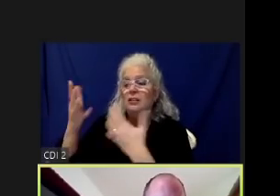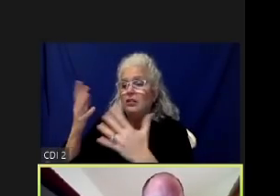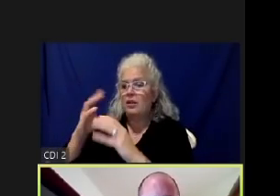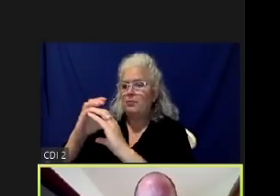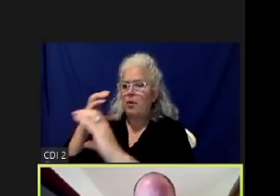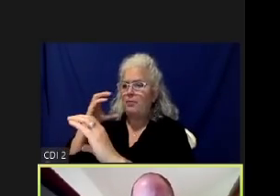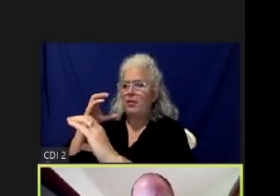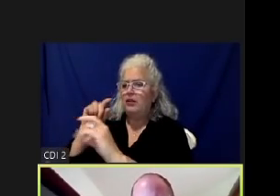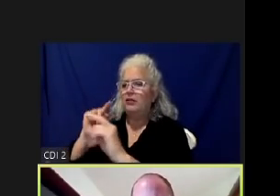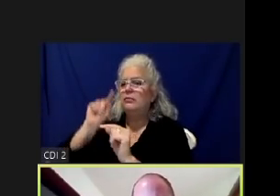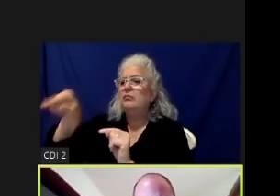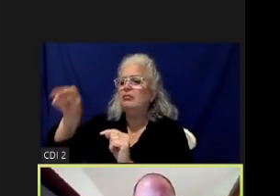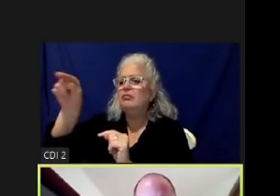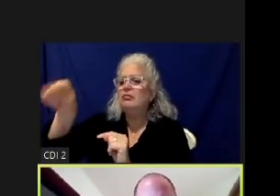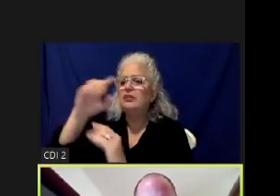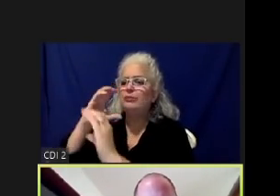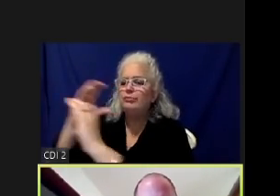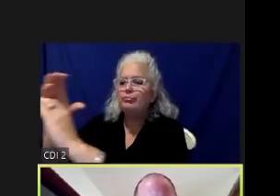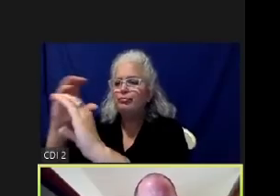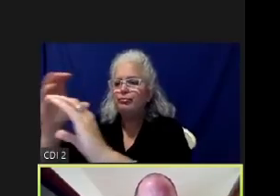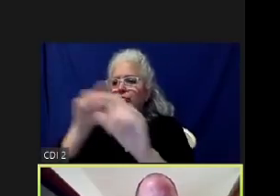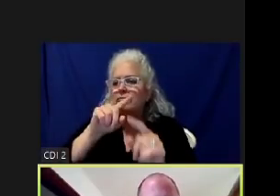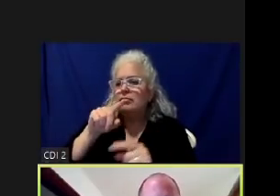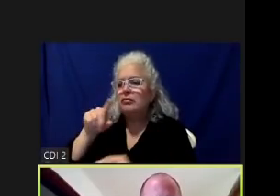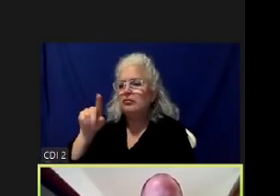next slide, please.